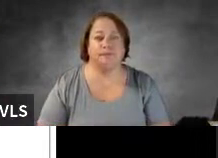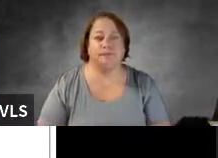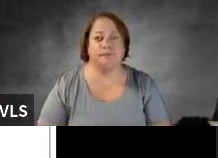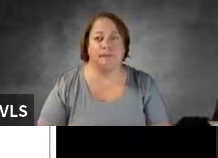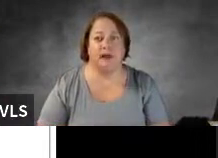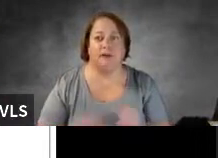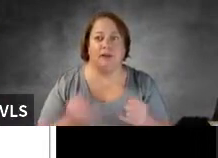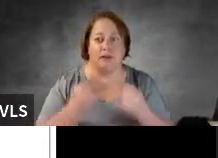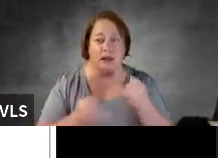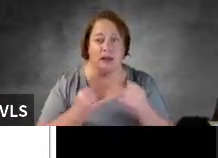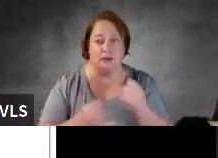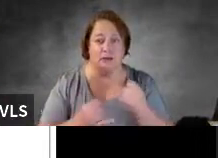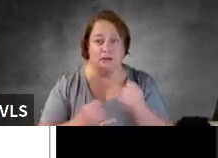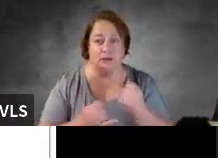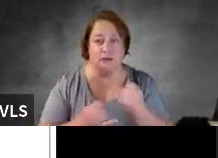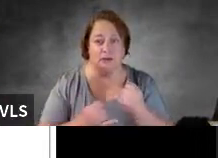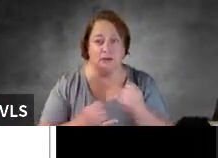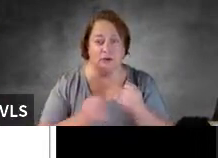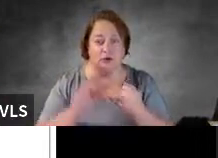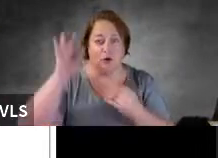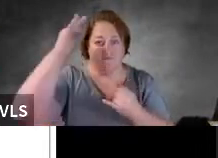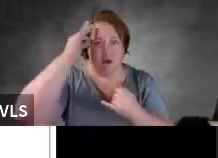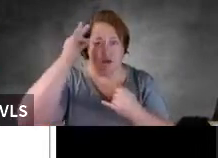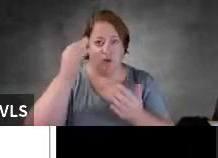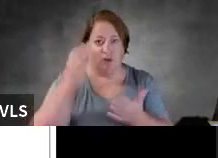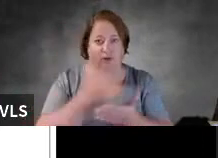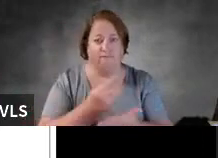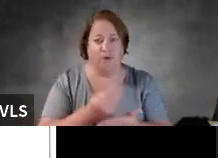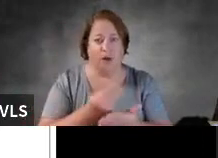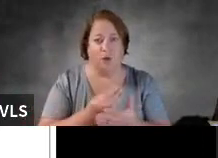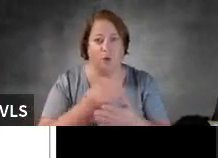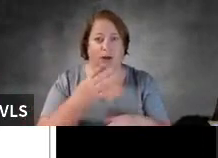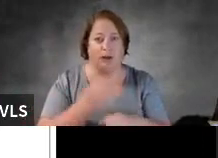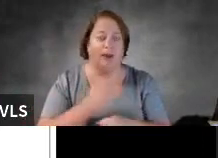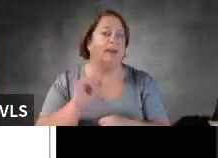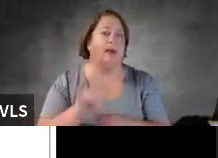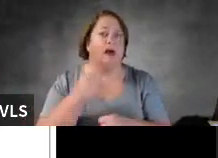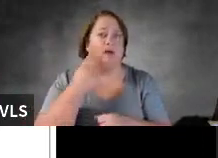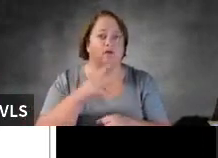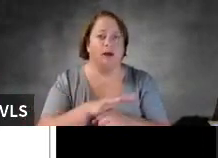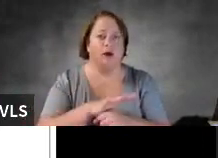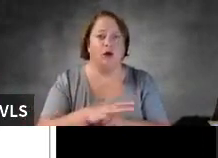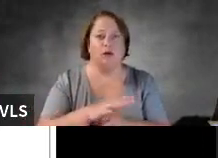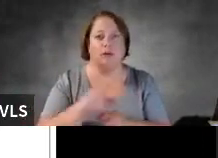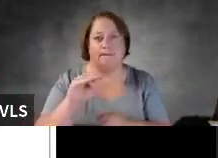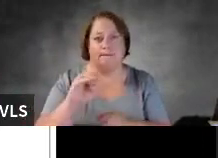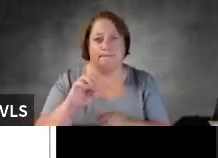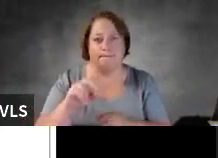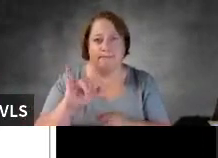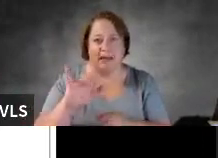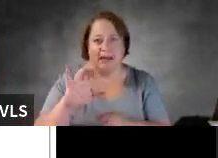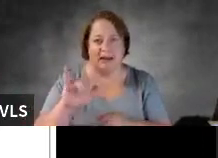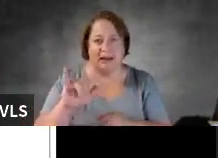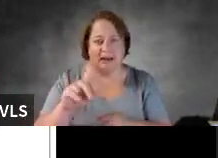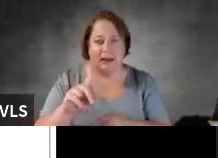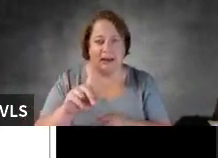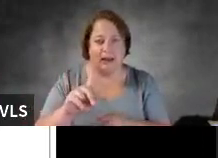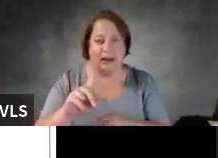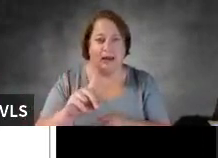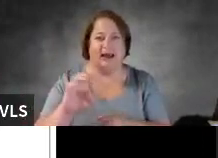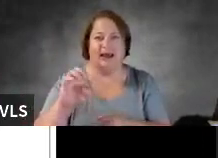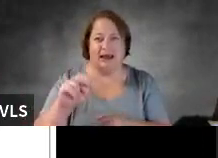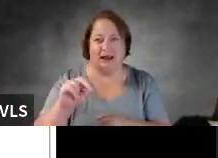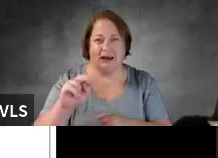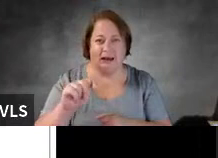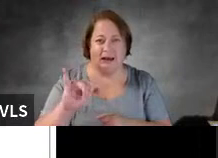And then the last source of funds are our federal funds. We receive those for areas such as Medicaid, entitlement Part B. That's the